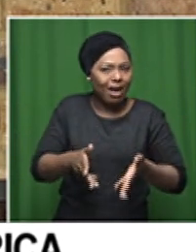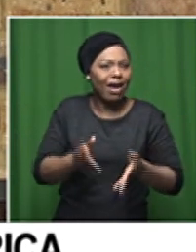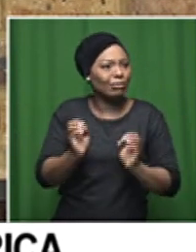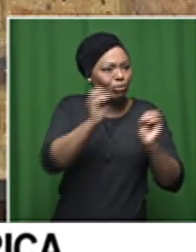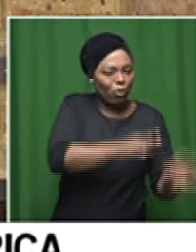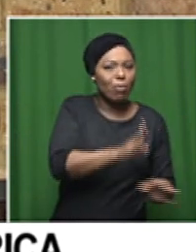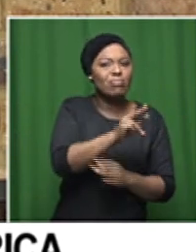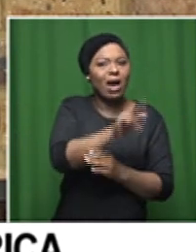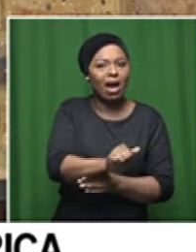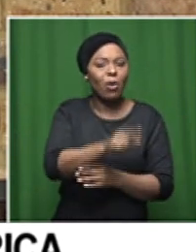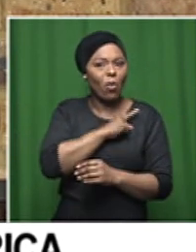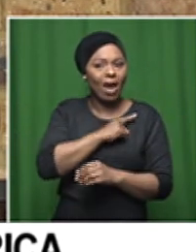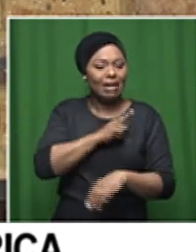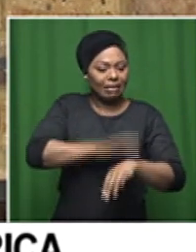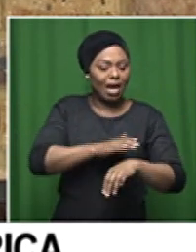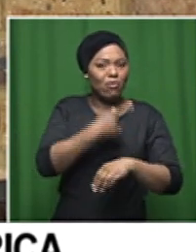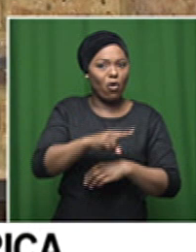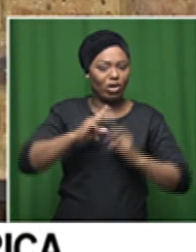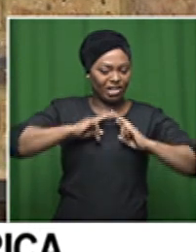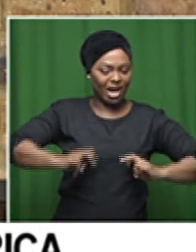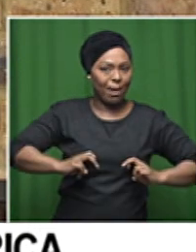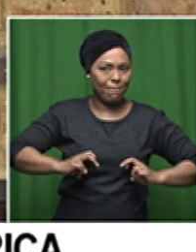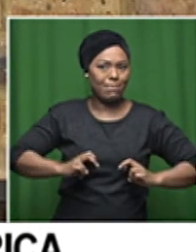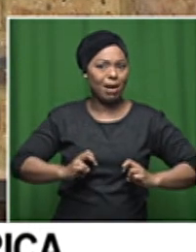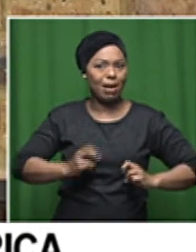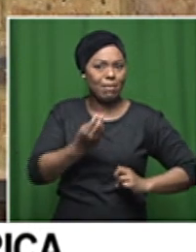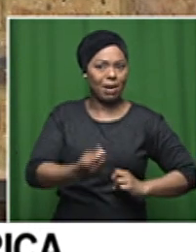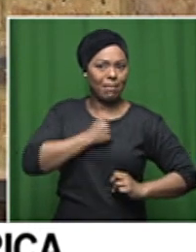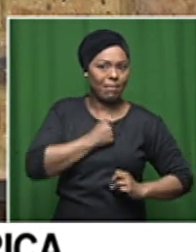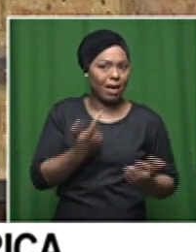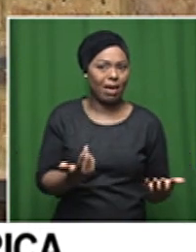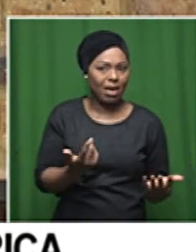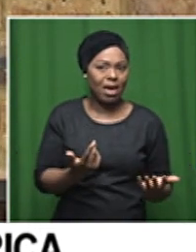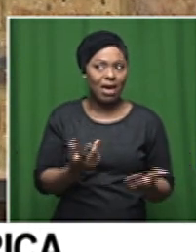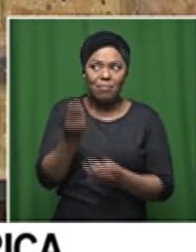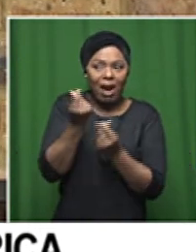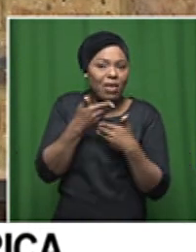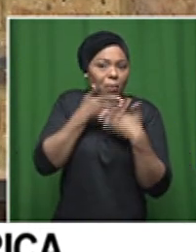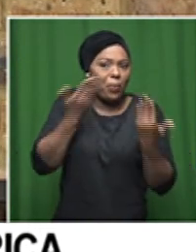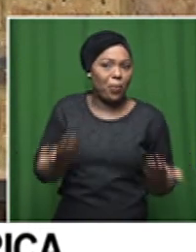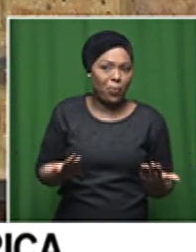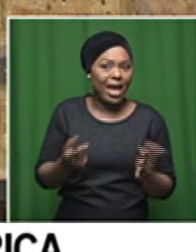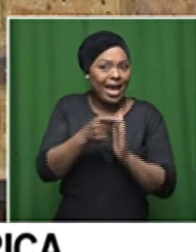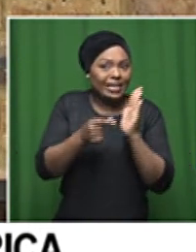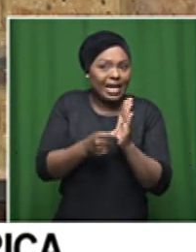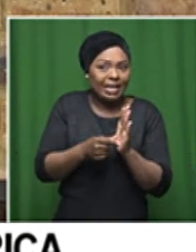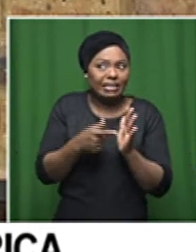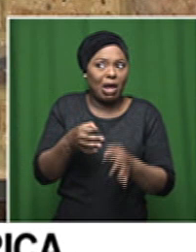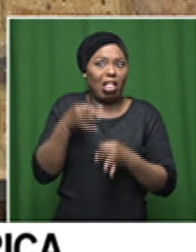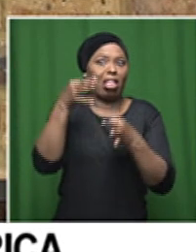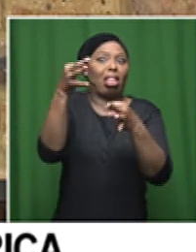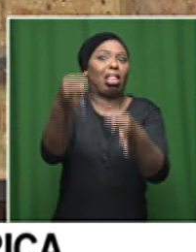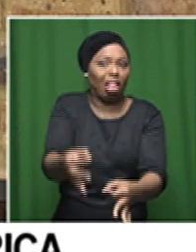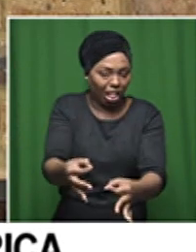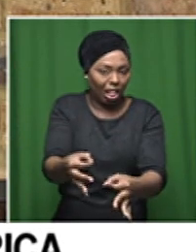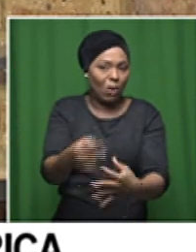date ya ngwana ya check up. Ha ona tšhelete ya go tswa itsoseng go a bophelong. Re heleletsa di-date yana tshwanetse re founele ka re